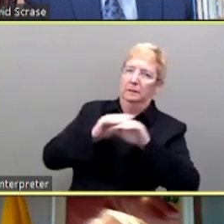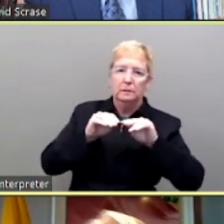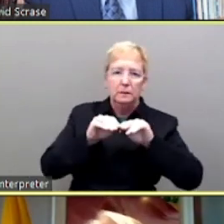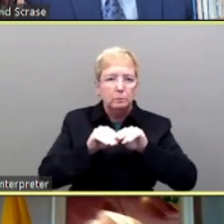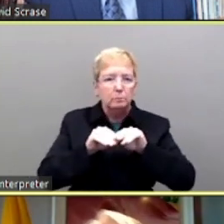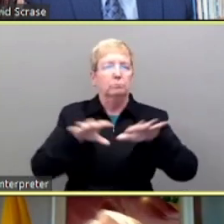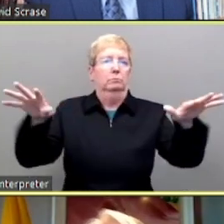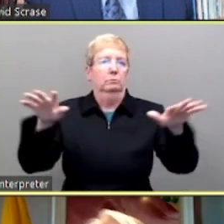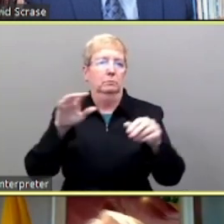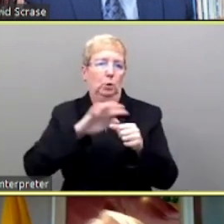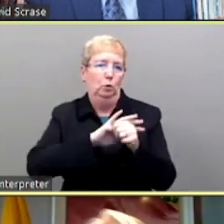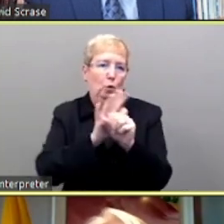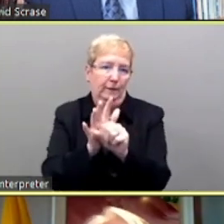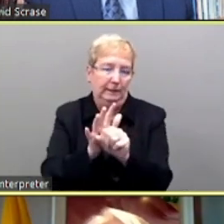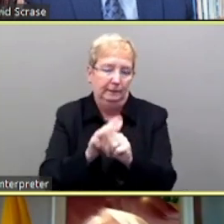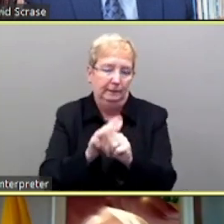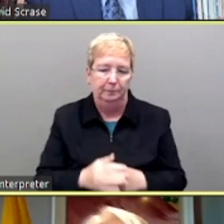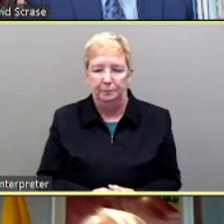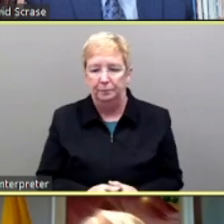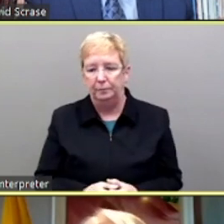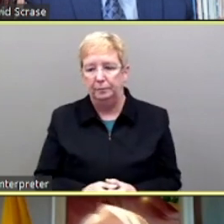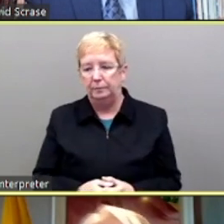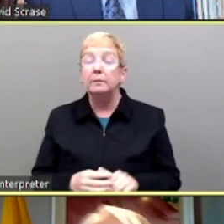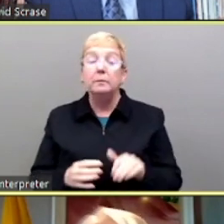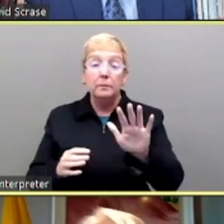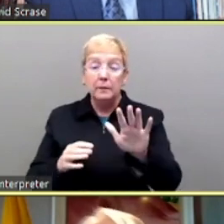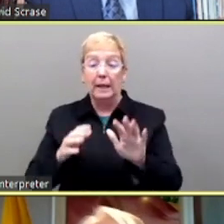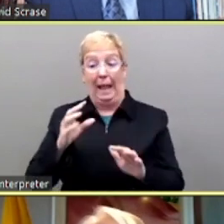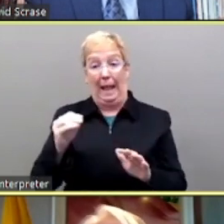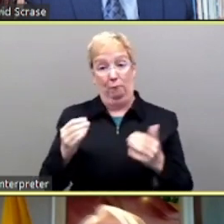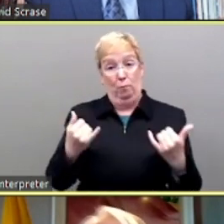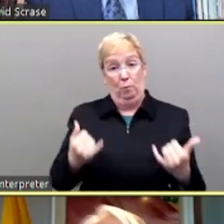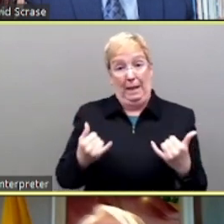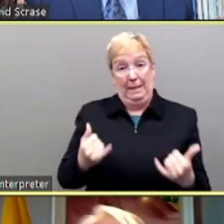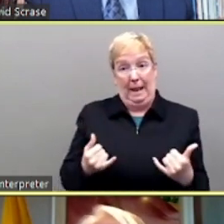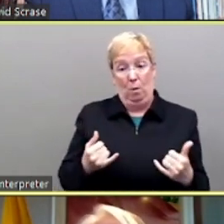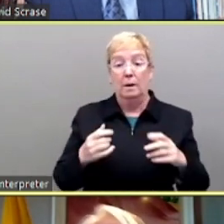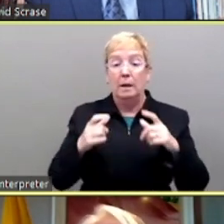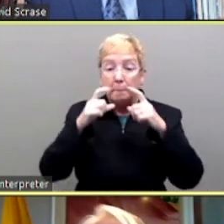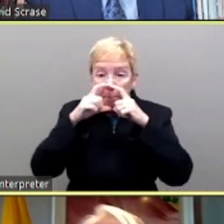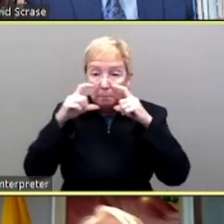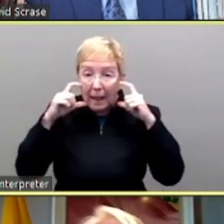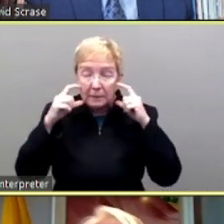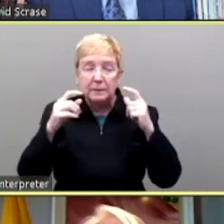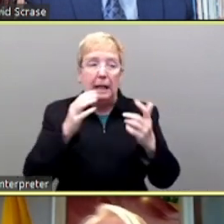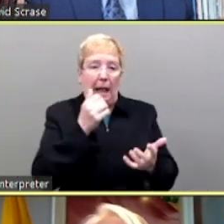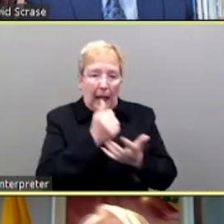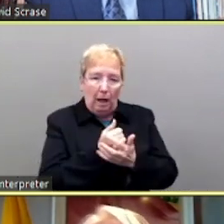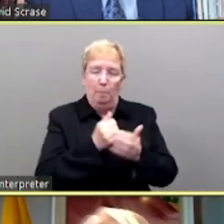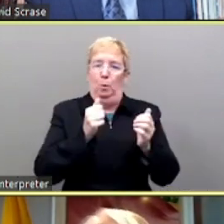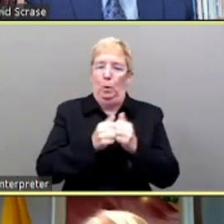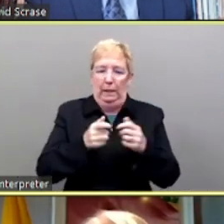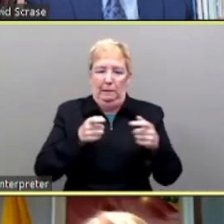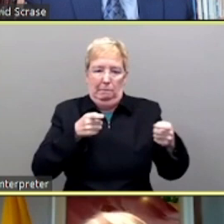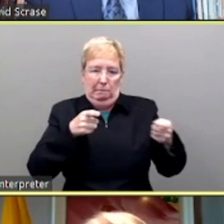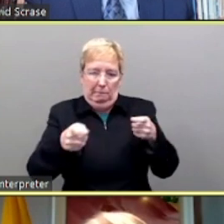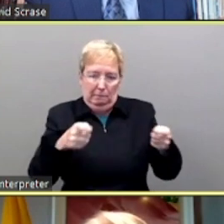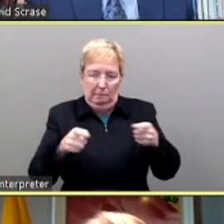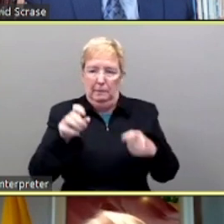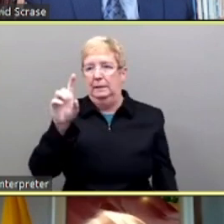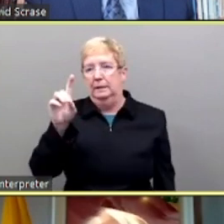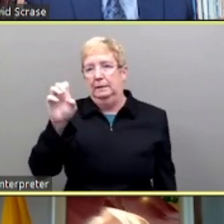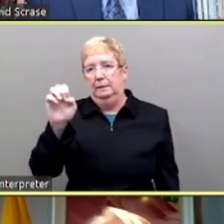COVID, and in particular right now, managing the Delta variant, which is much more